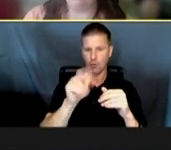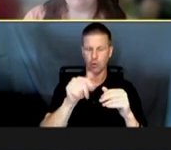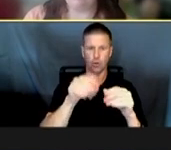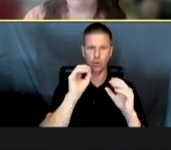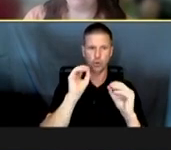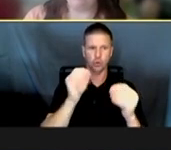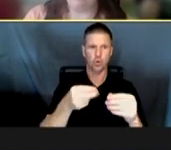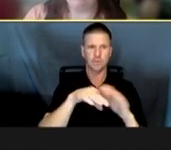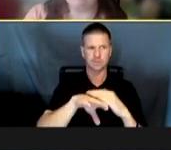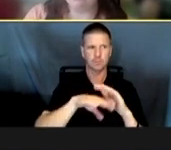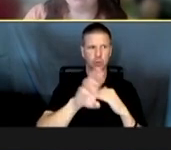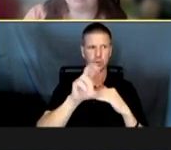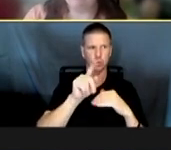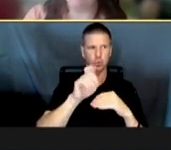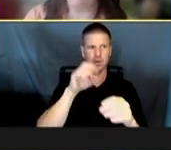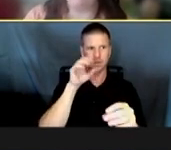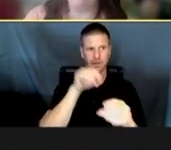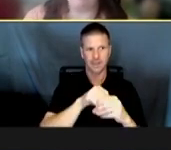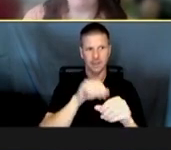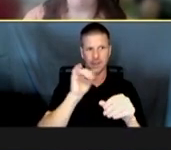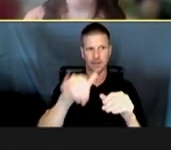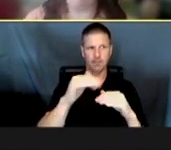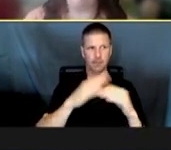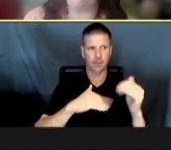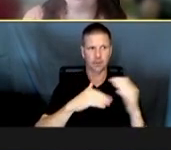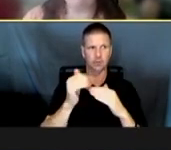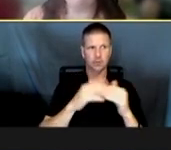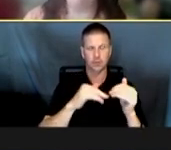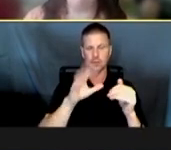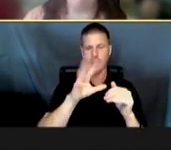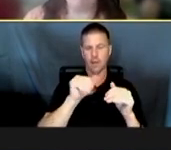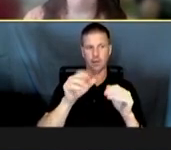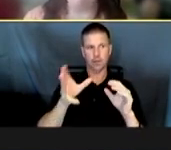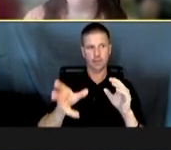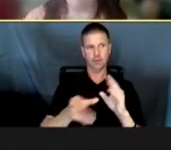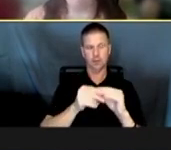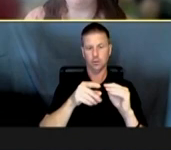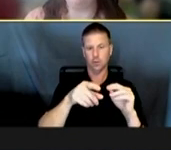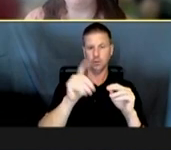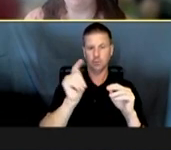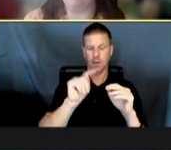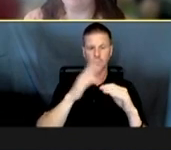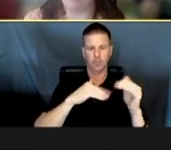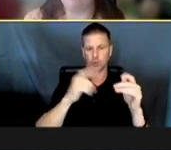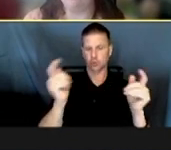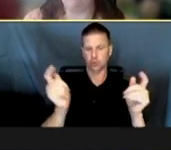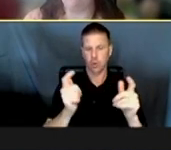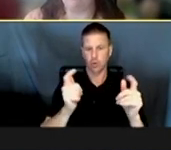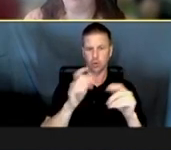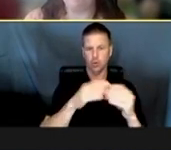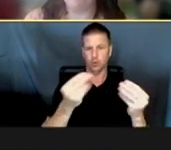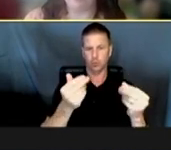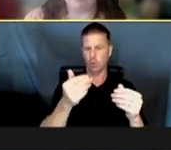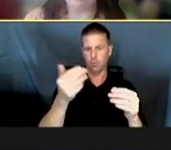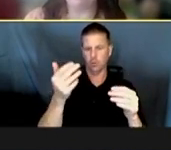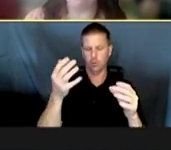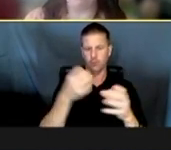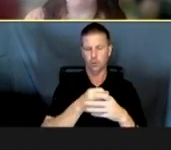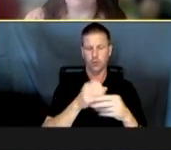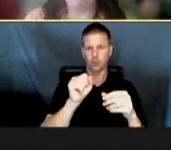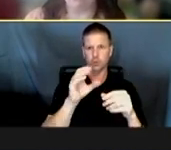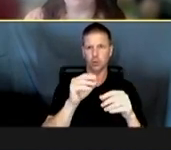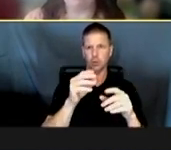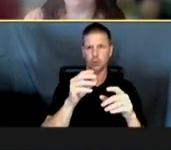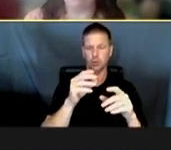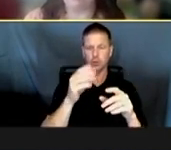no accessible route into that building. And then additionally, the bathrooms were built too small in the properties overall. And so